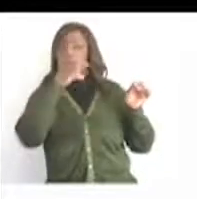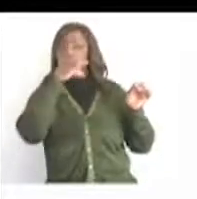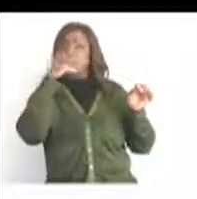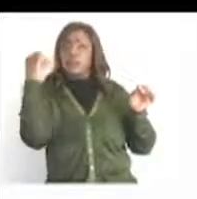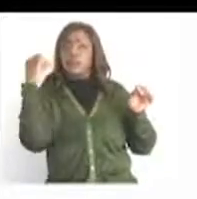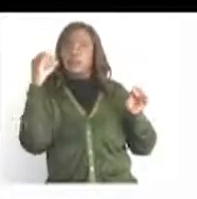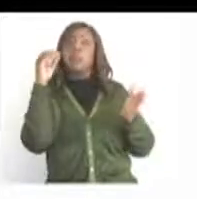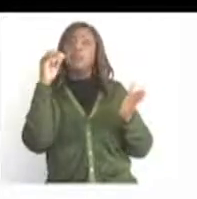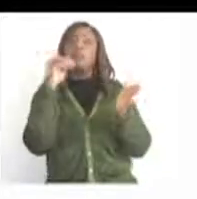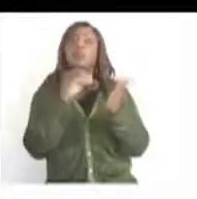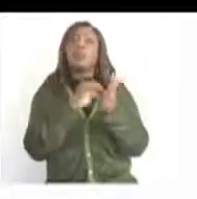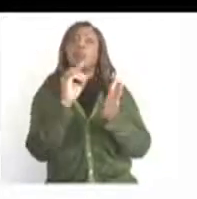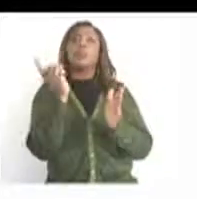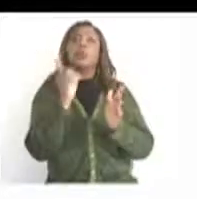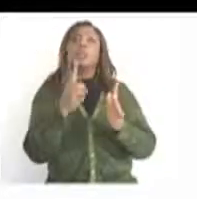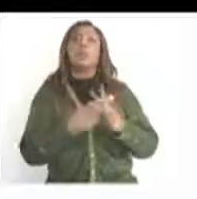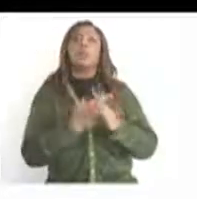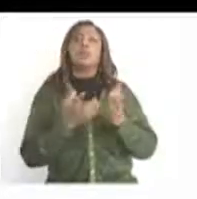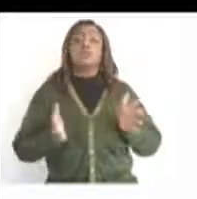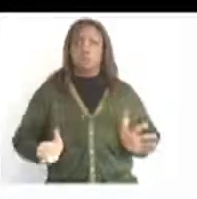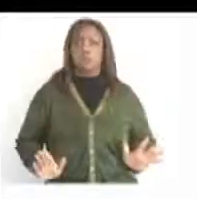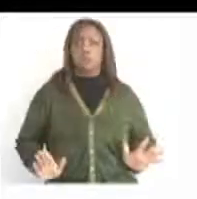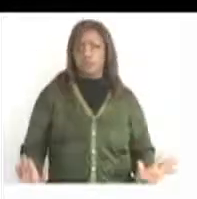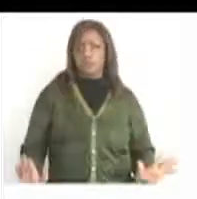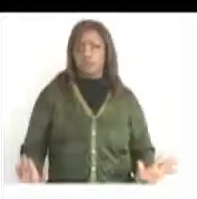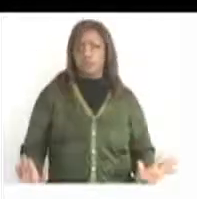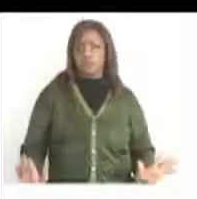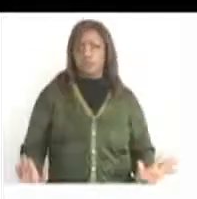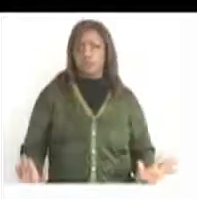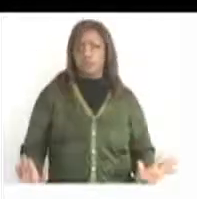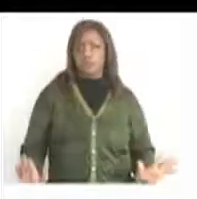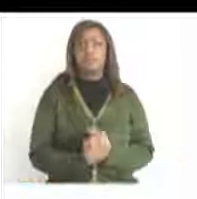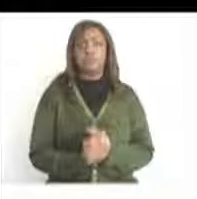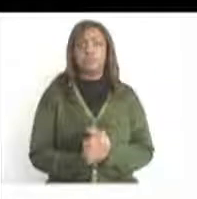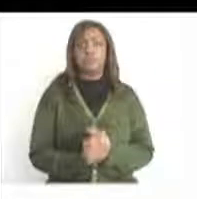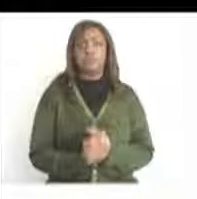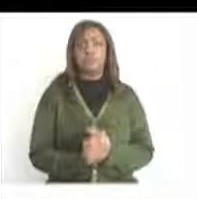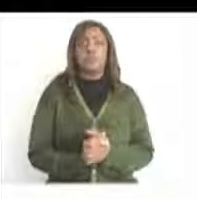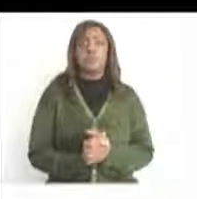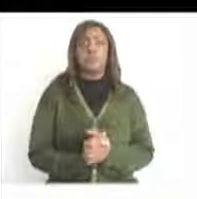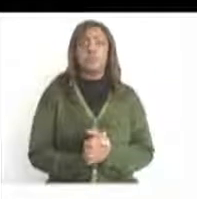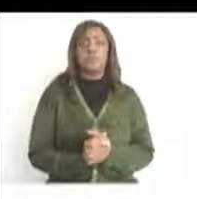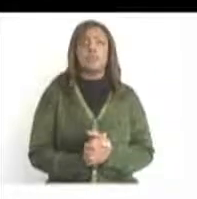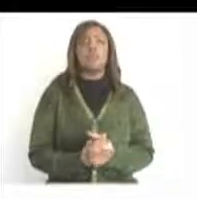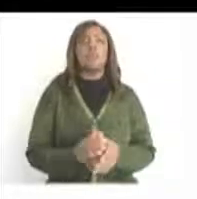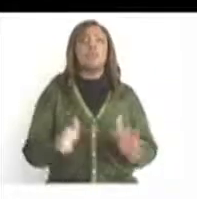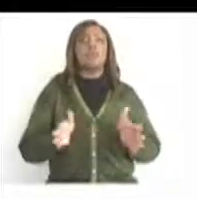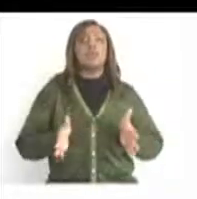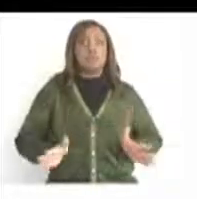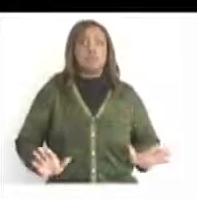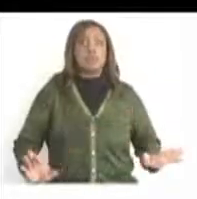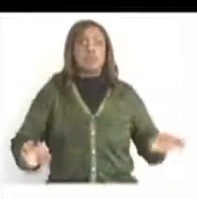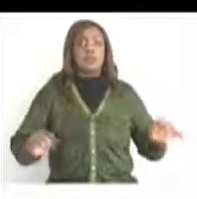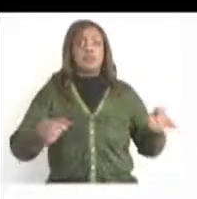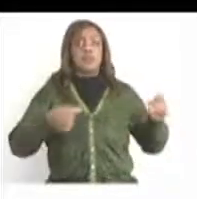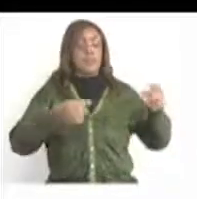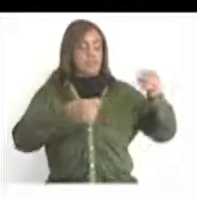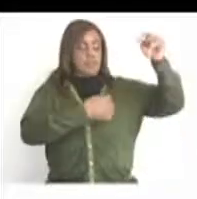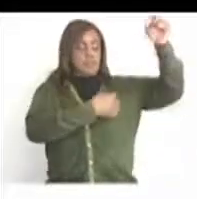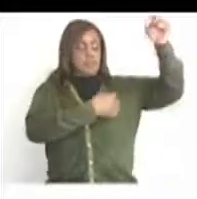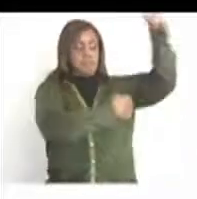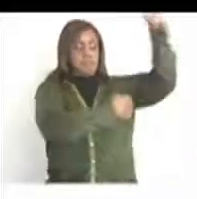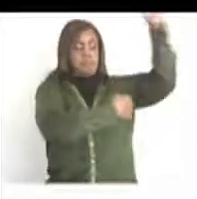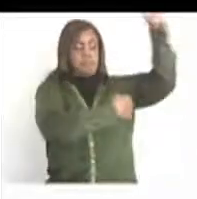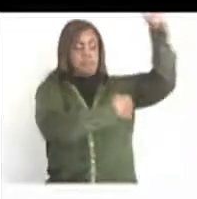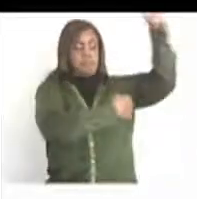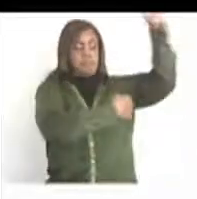puberty in females or in girls. Now, when you look at that girl, there are lines drawn on